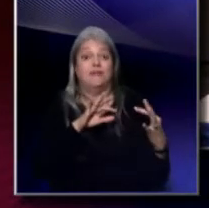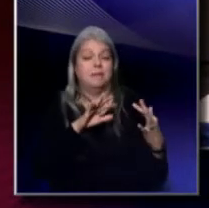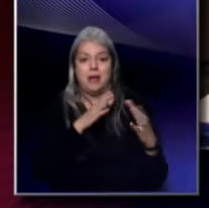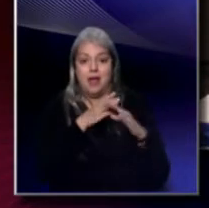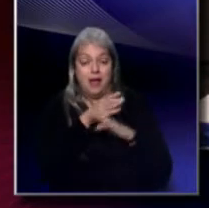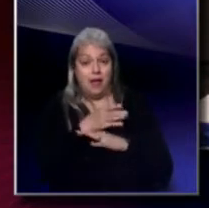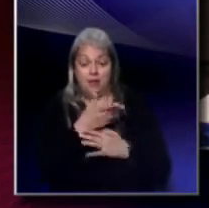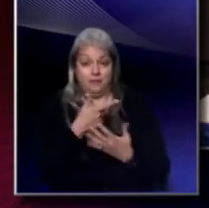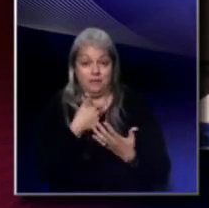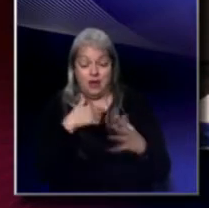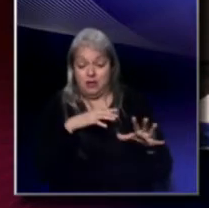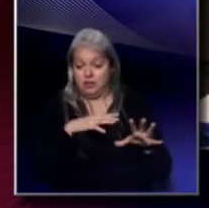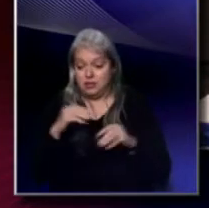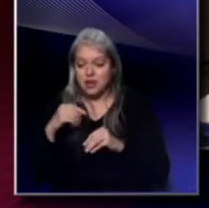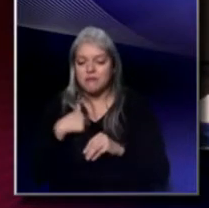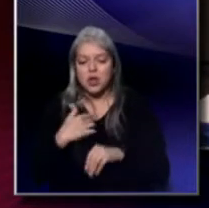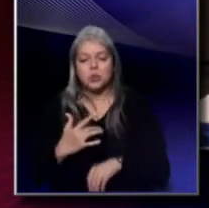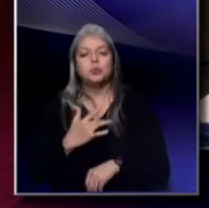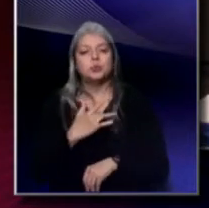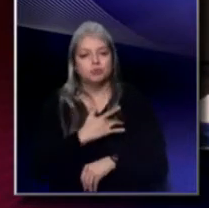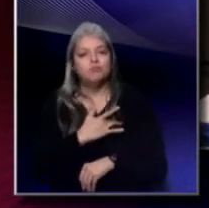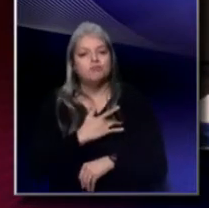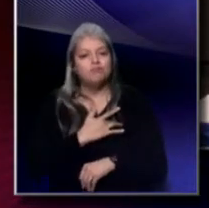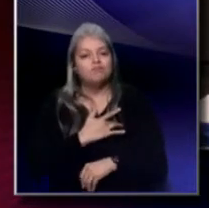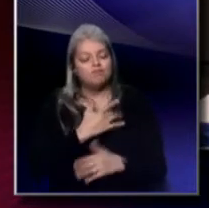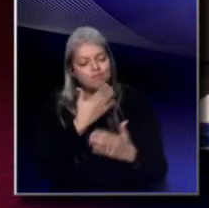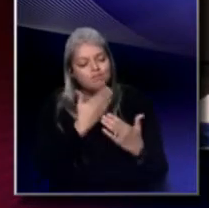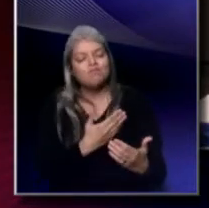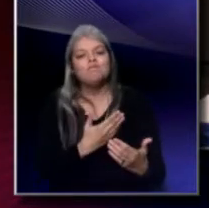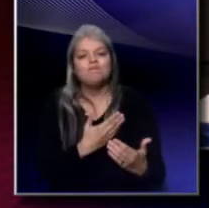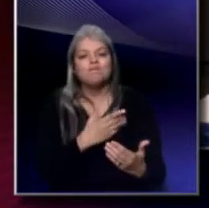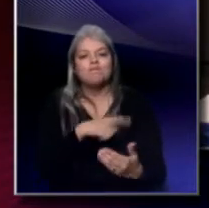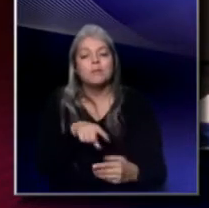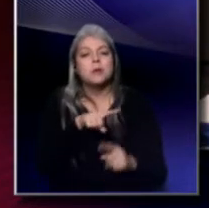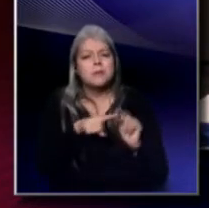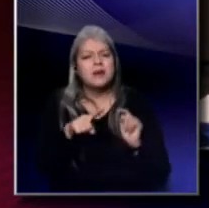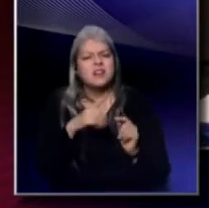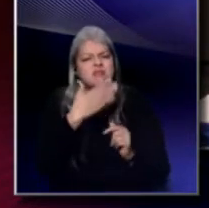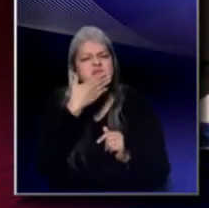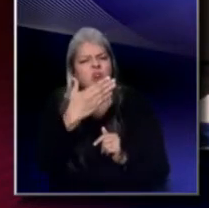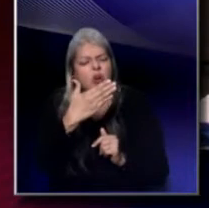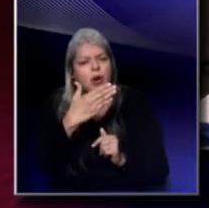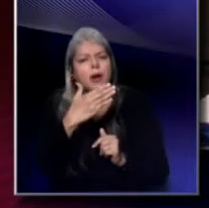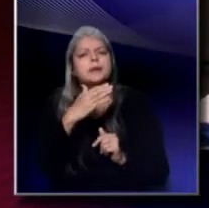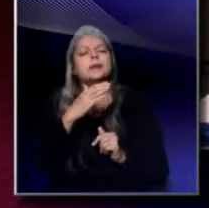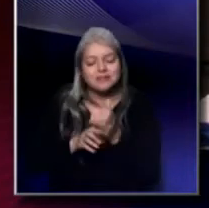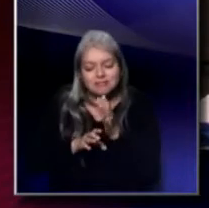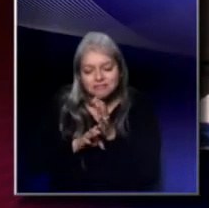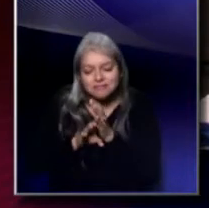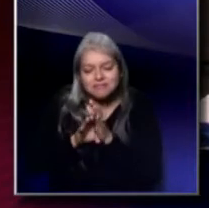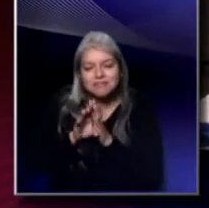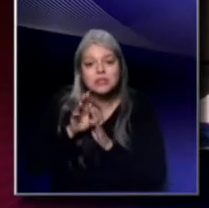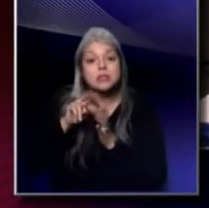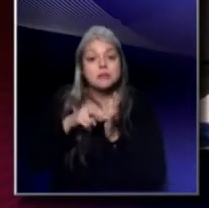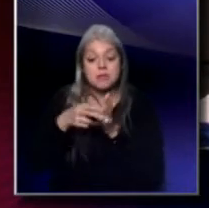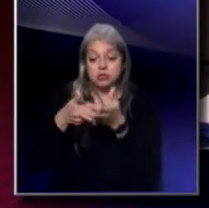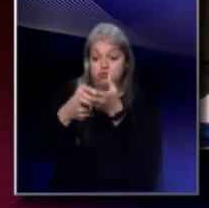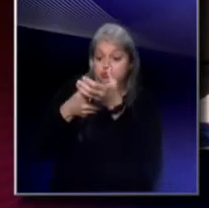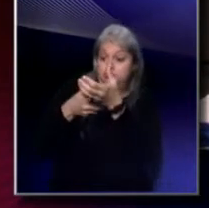to say that I was very touched to receive it. But it's good to hear that we are